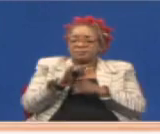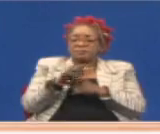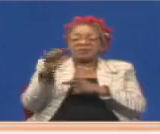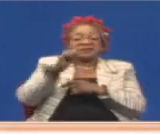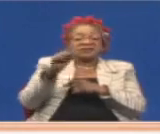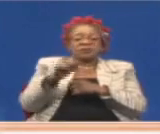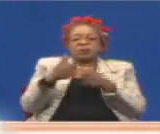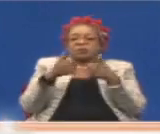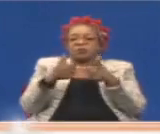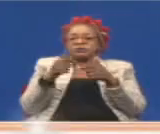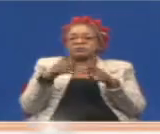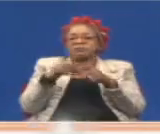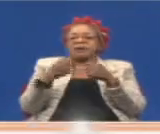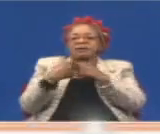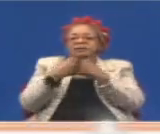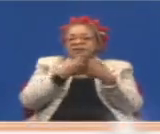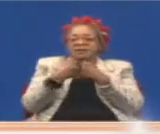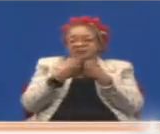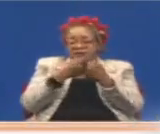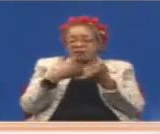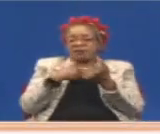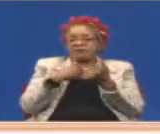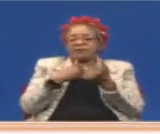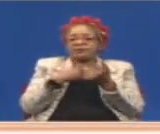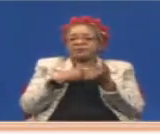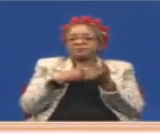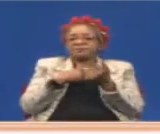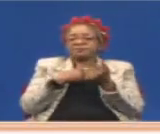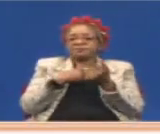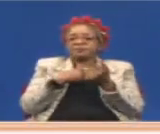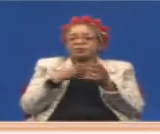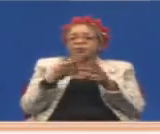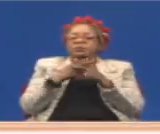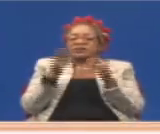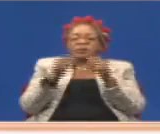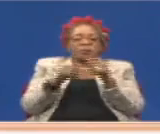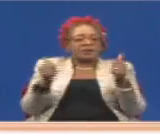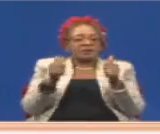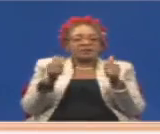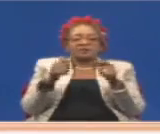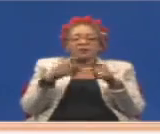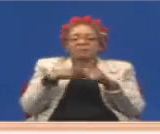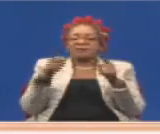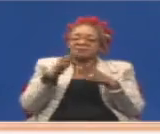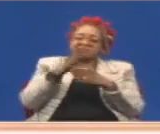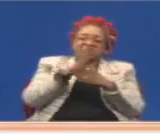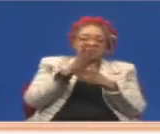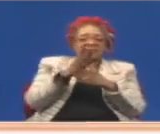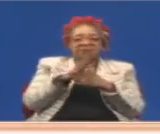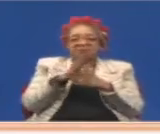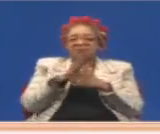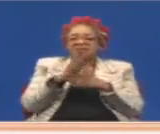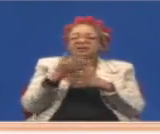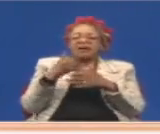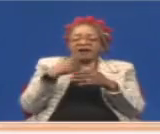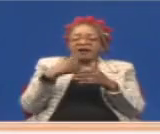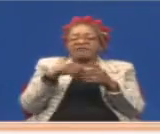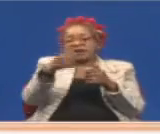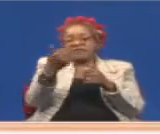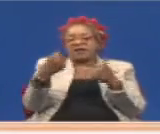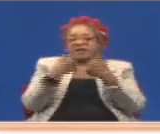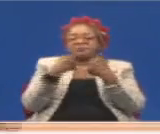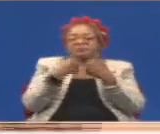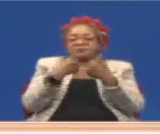mzuri lakini kuna challenges tulipata. Tulianza vyema lakini kufika katikati kuna game ilitupea challenge ya